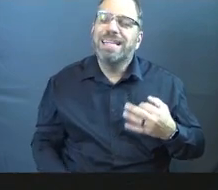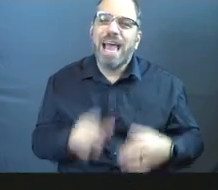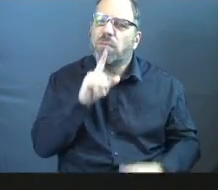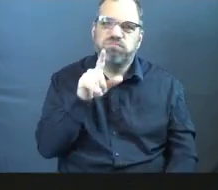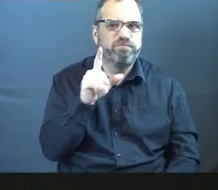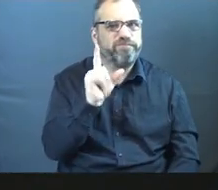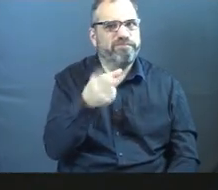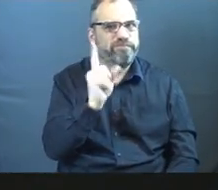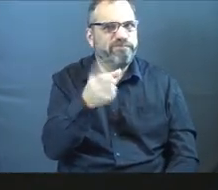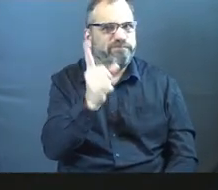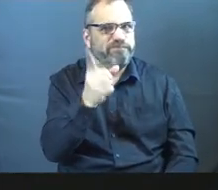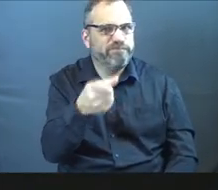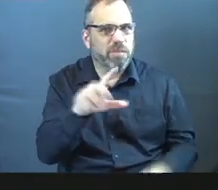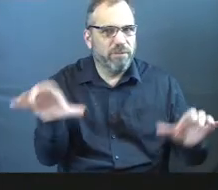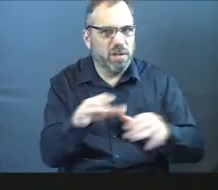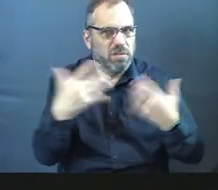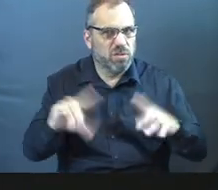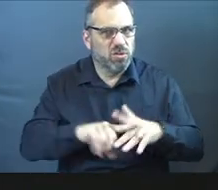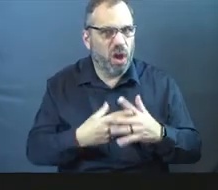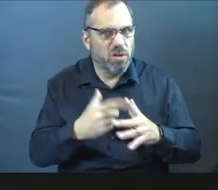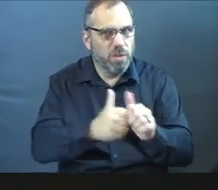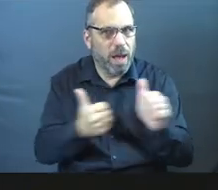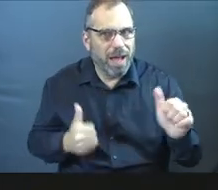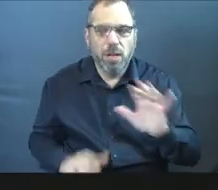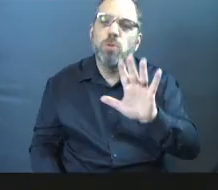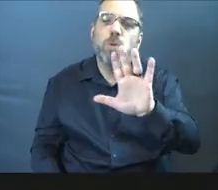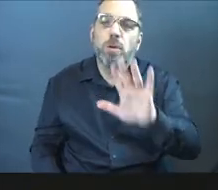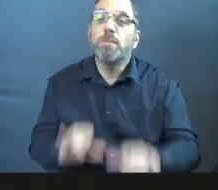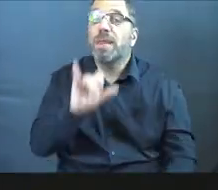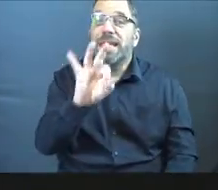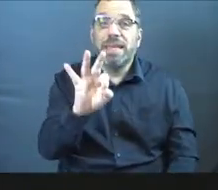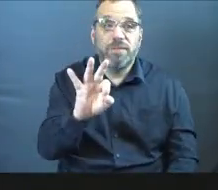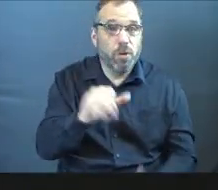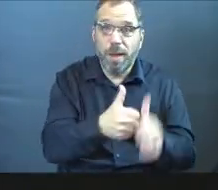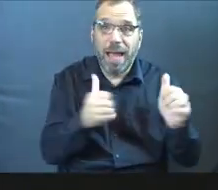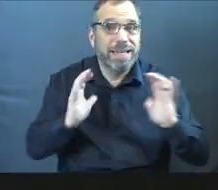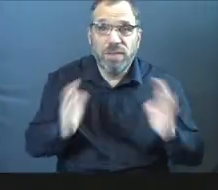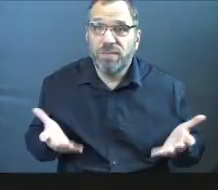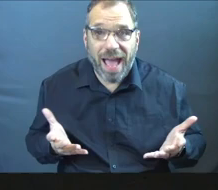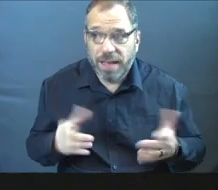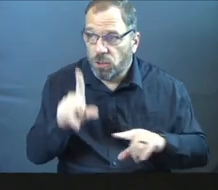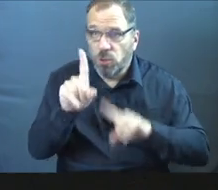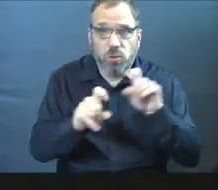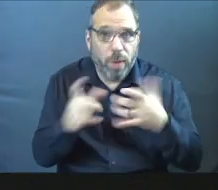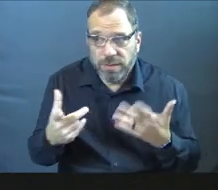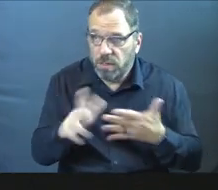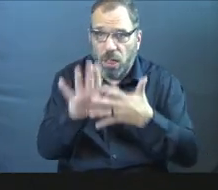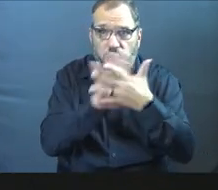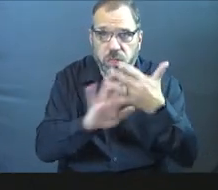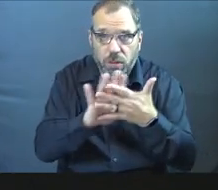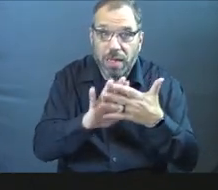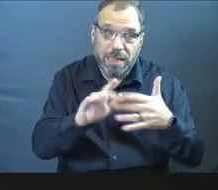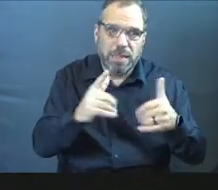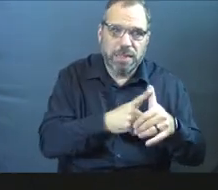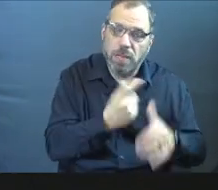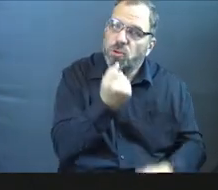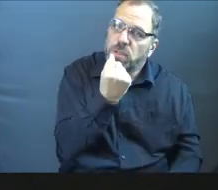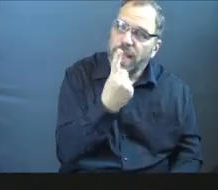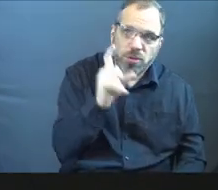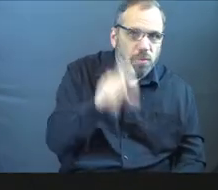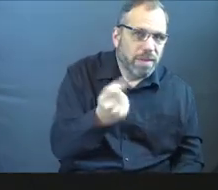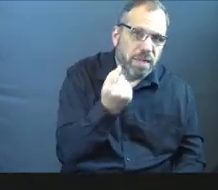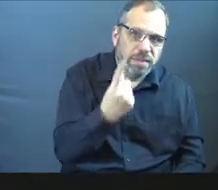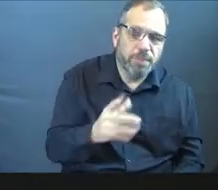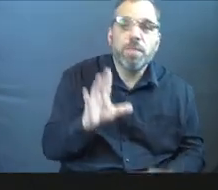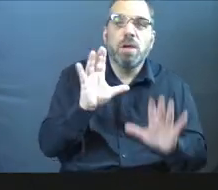like get on anybody. Like, have you actually done it? Cause we're already here. You're running behind. It's like, no, no, no. If you are, it's okay. I get it. There's questions. There's, again, back to the beginning, we got to understand.